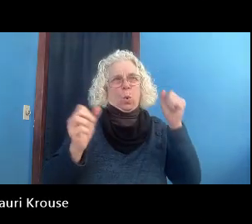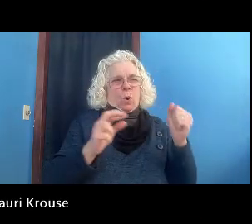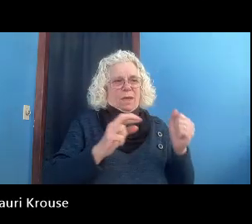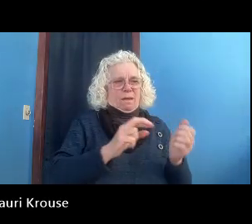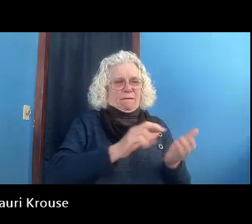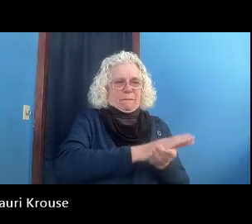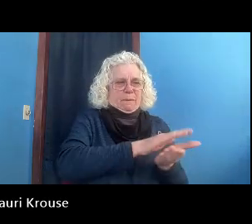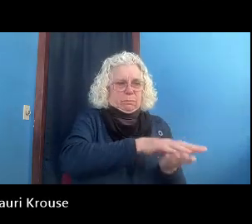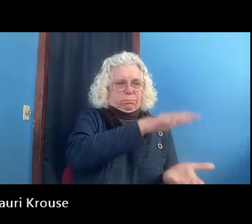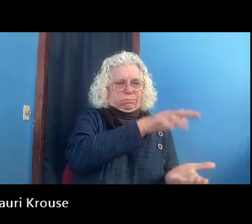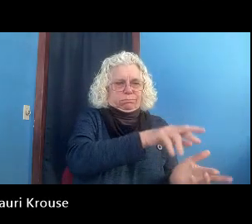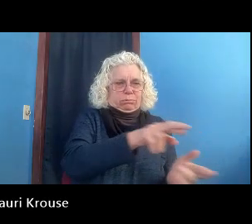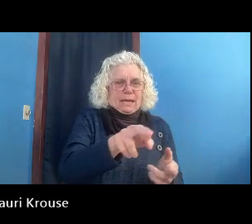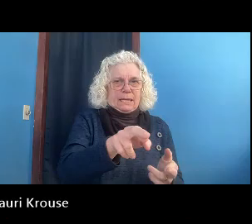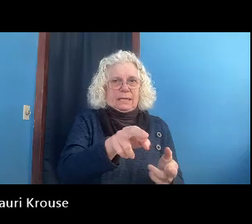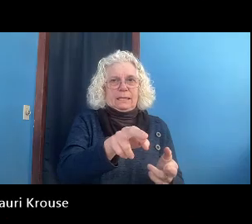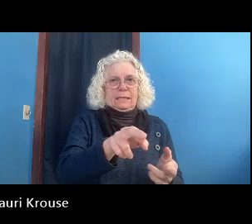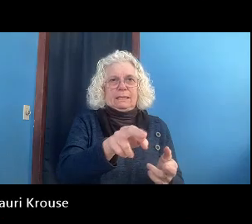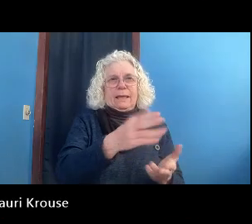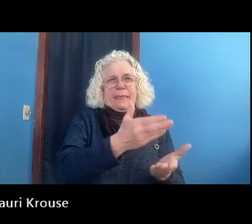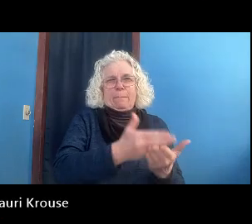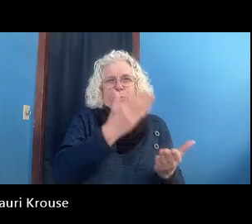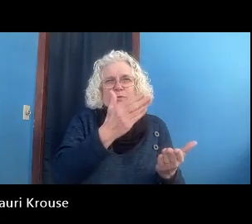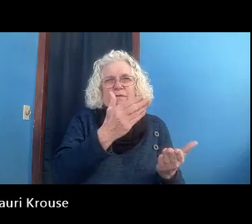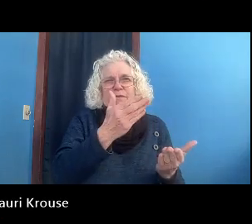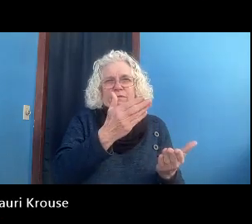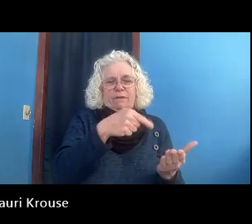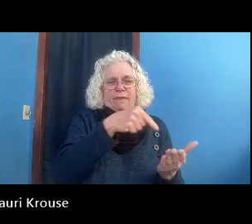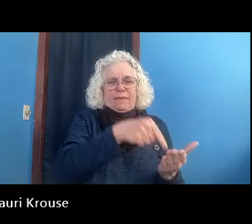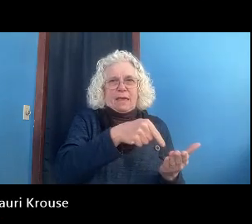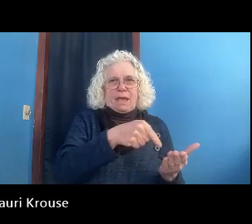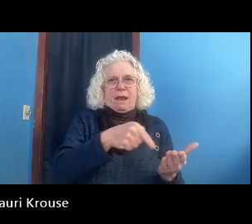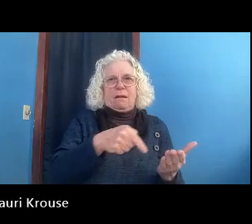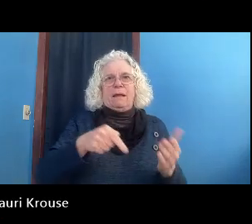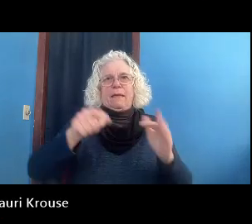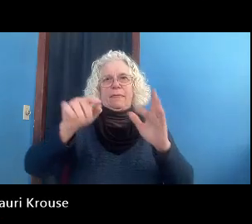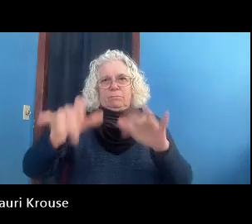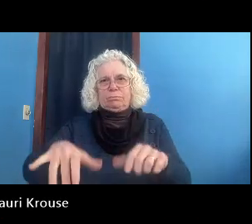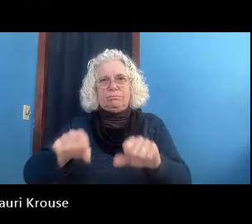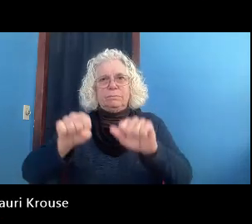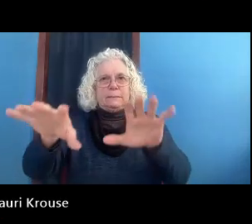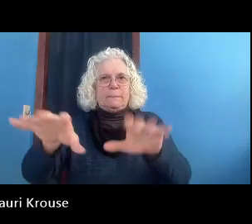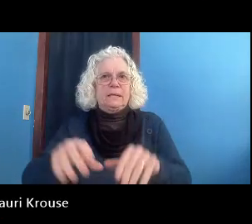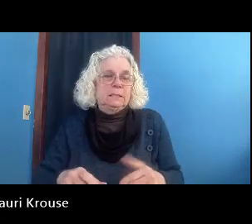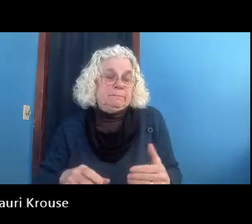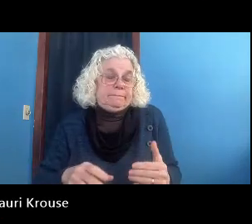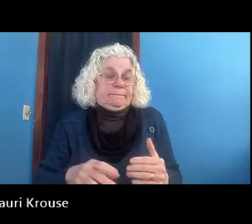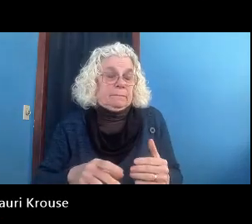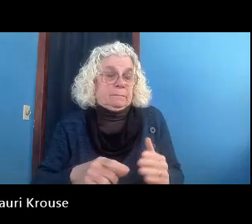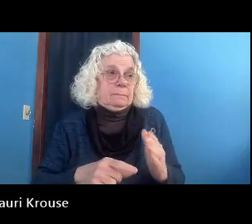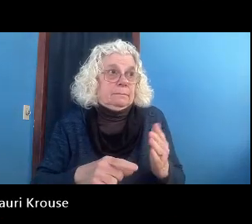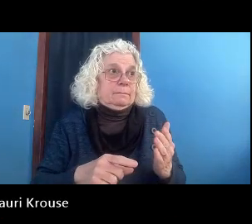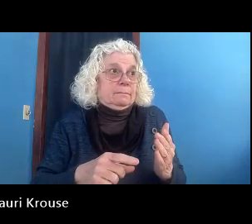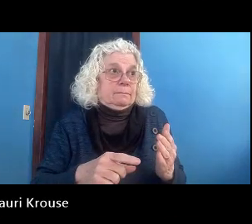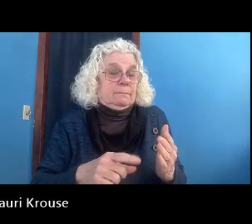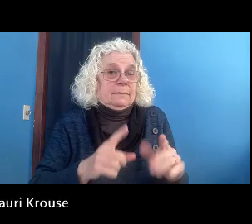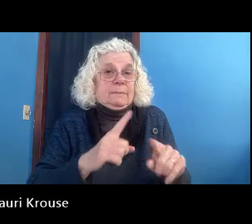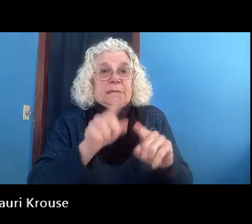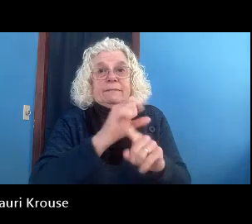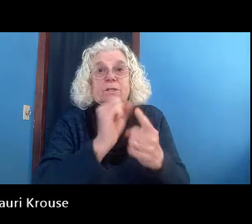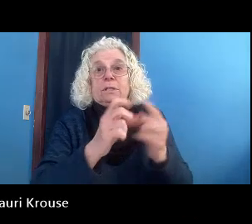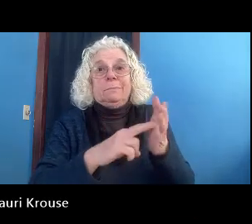paperwork, like the proof of purchase, pretty much to submit. Sometimes, different circumstances or scenarios don't permit